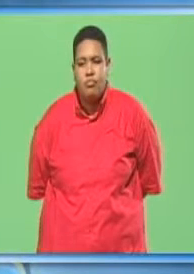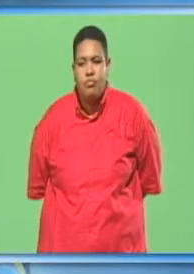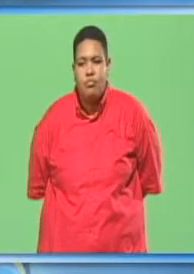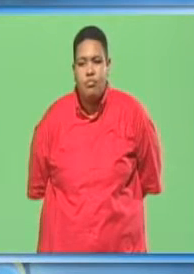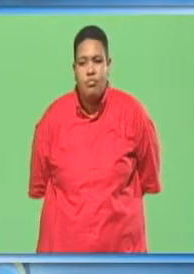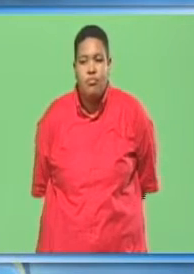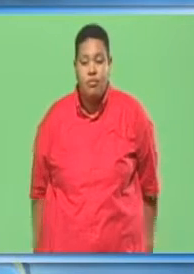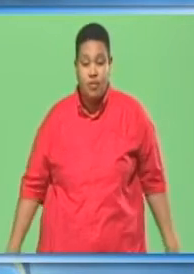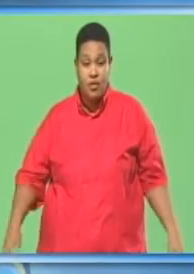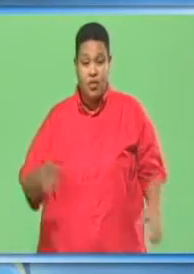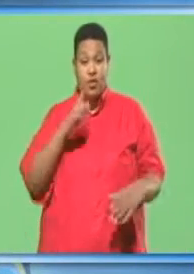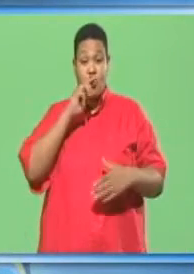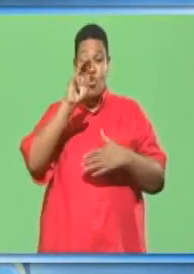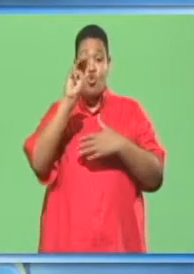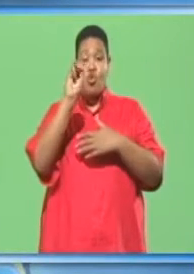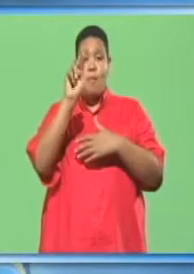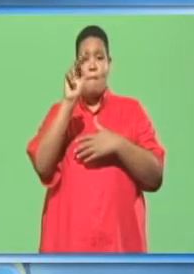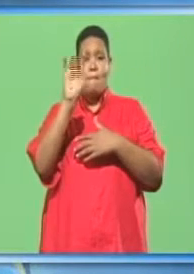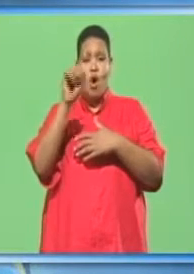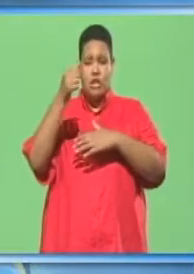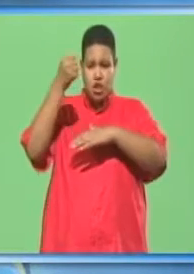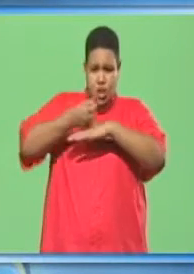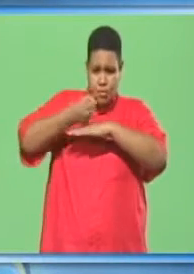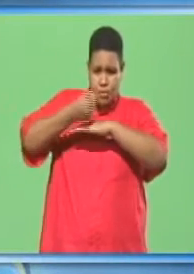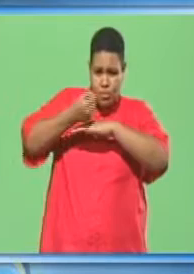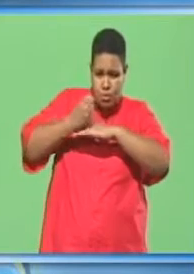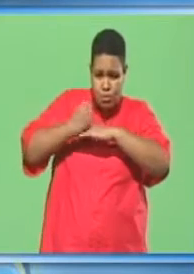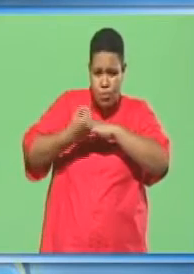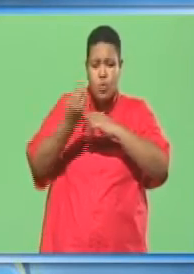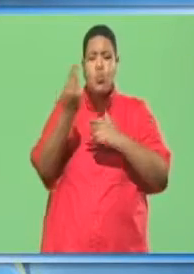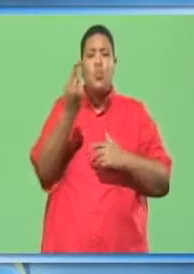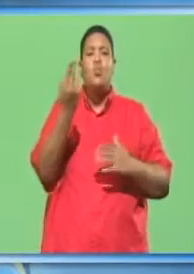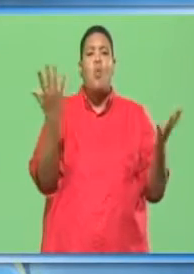Chop out the mortise for the drawer rail using a chisel.